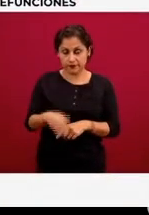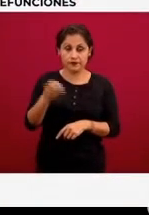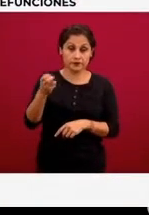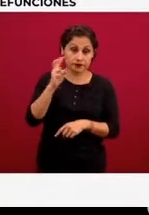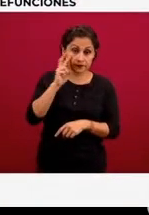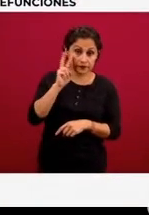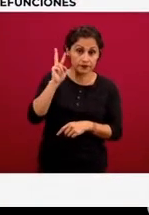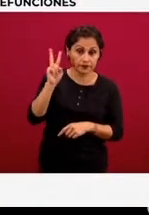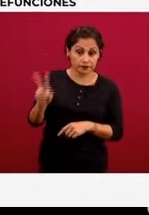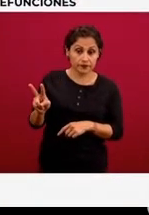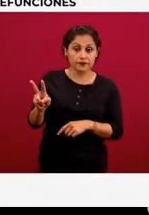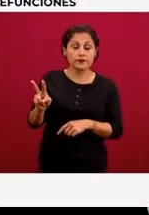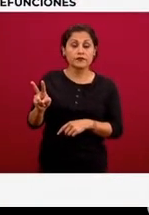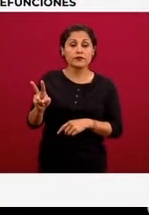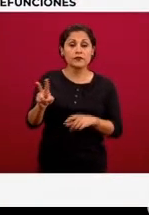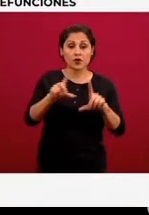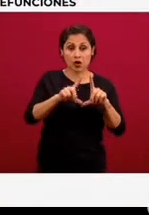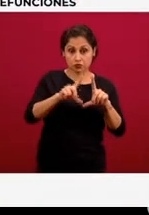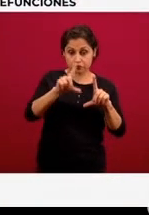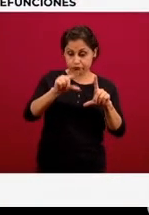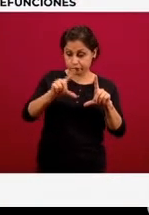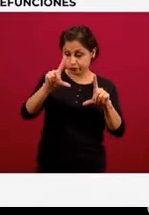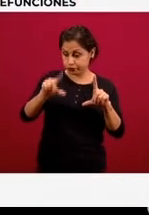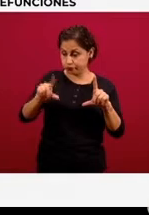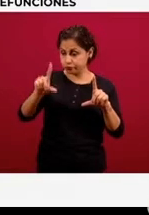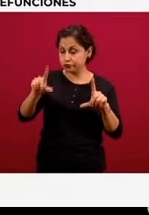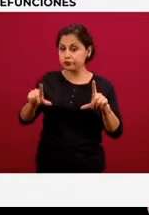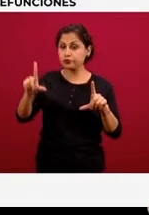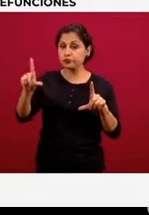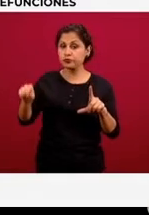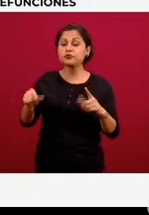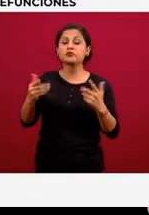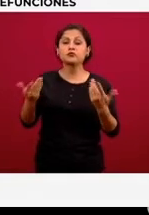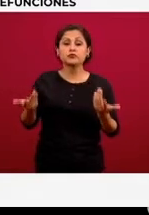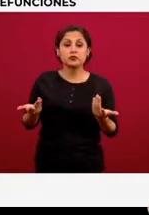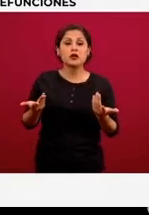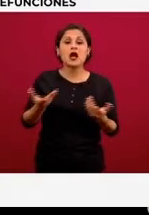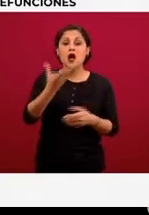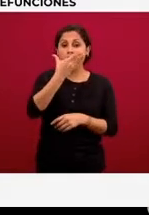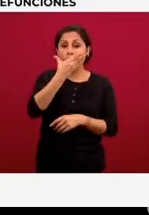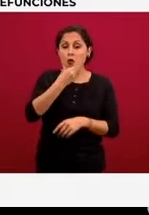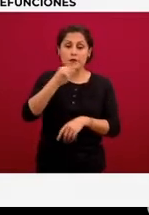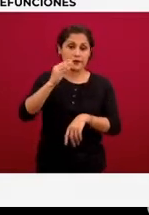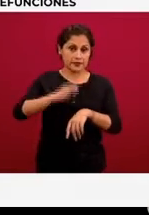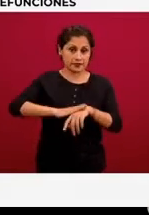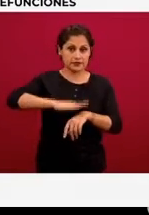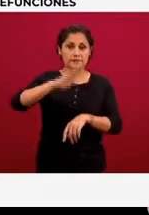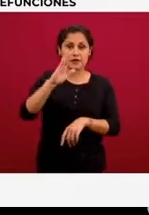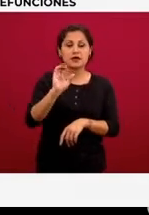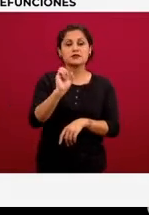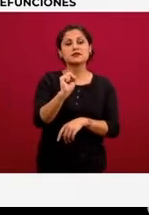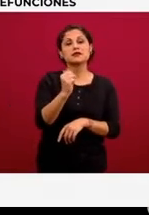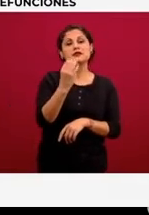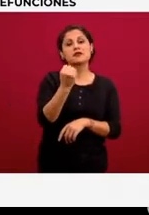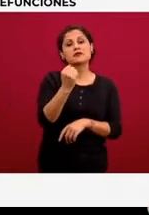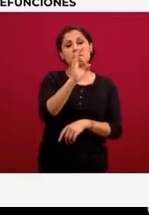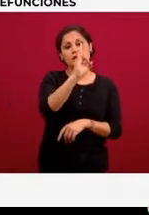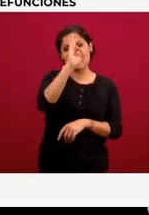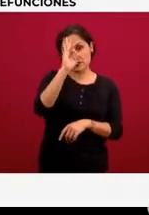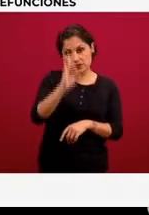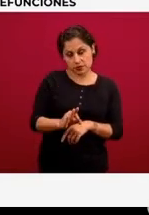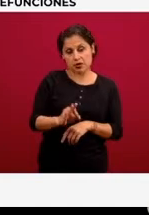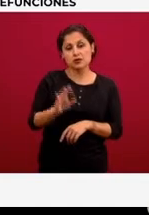the higher percentage is in men, 69%. Basically, since this all started, it's been